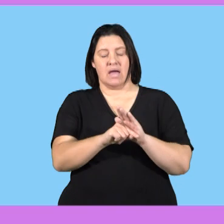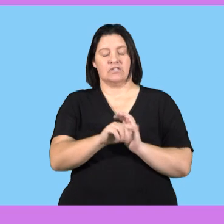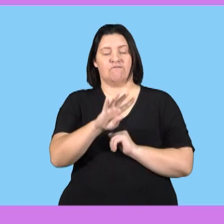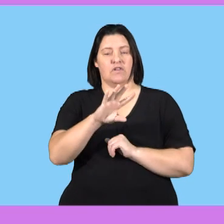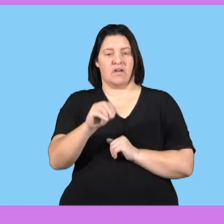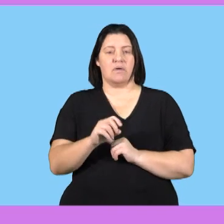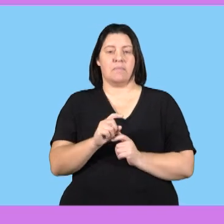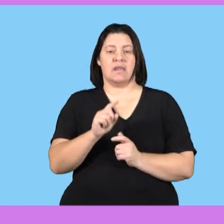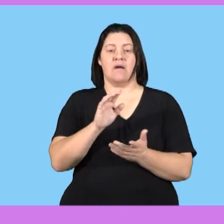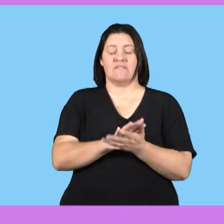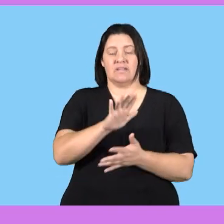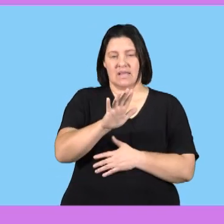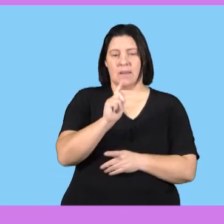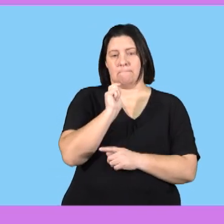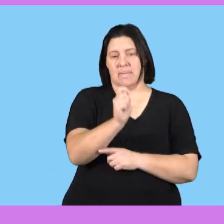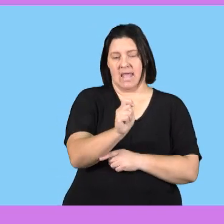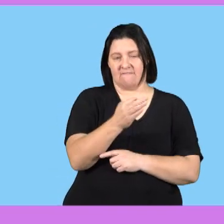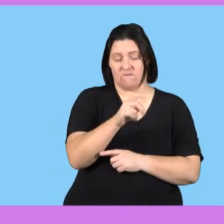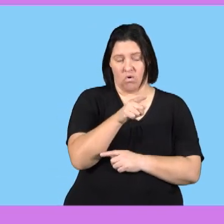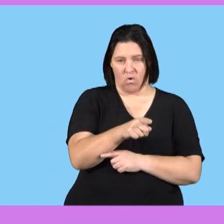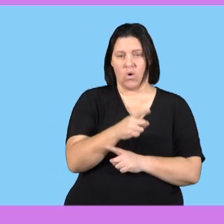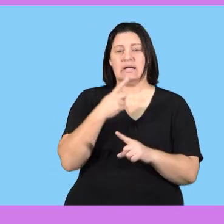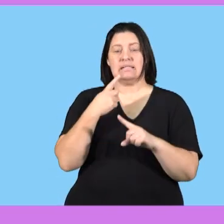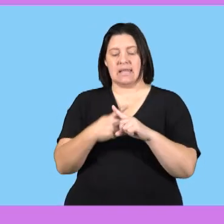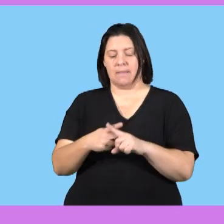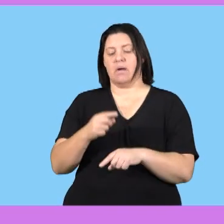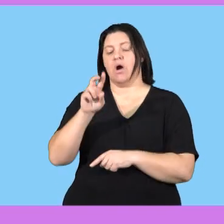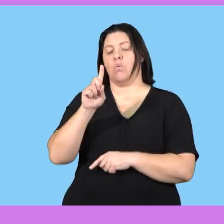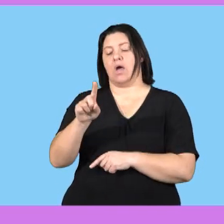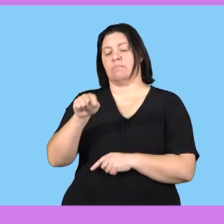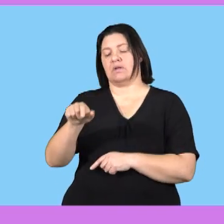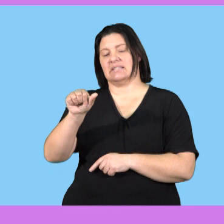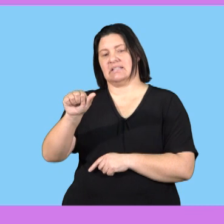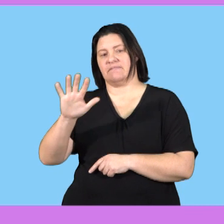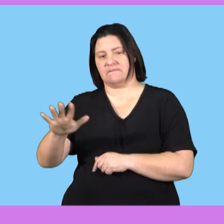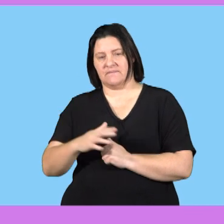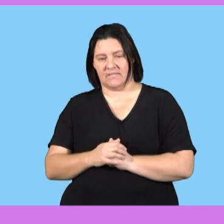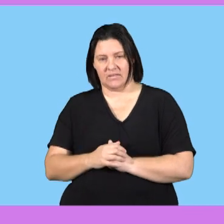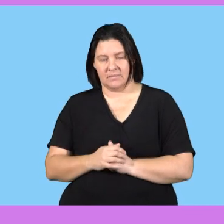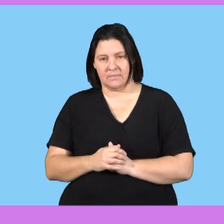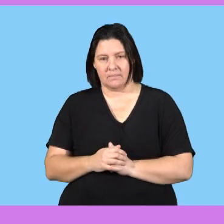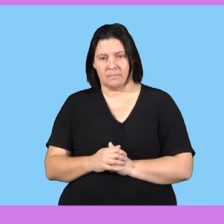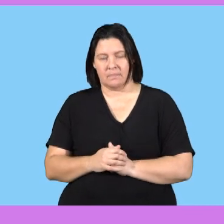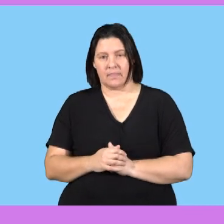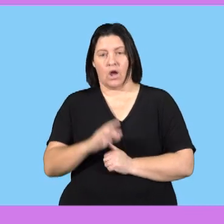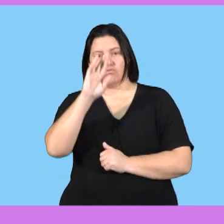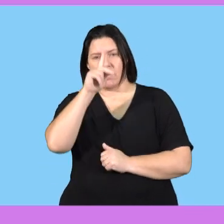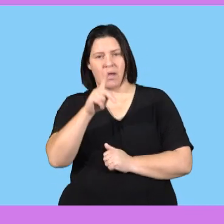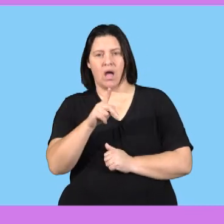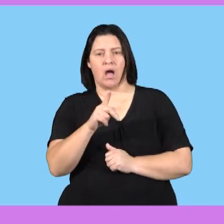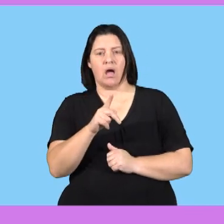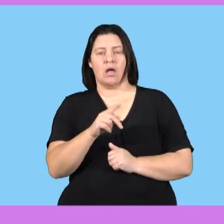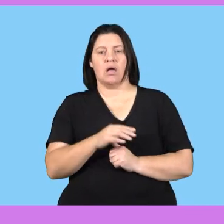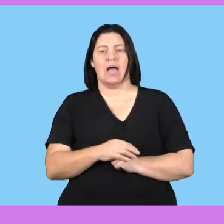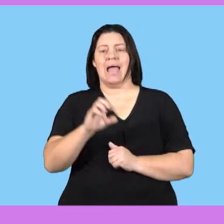that will give me 15 minutes that he'll have to pay for, multiply by the rate of 165. Remember, I don't